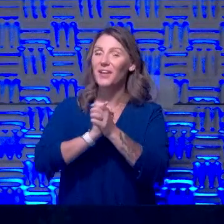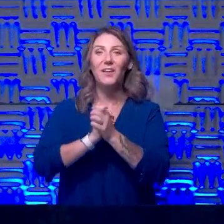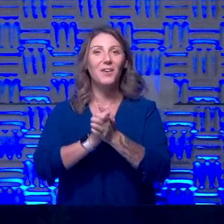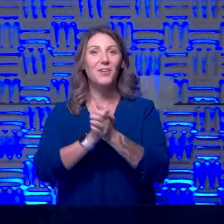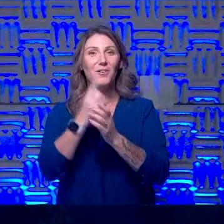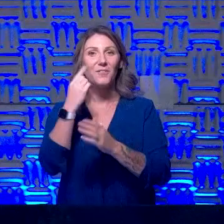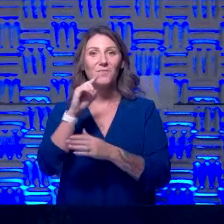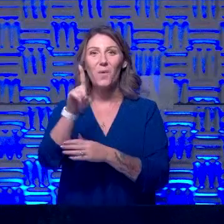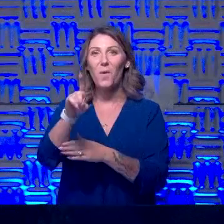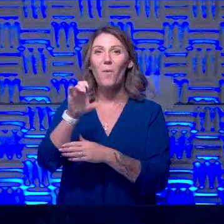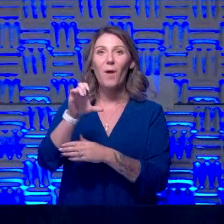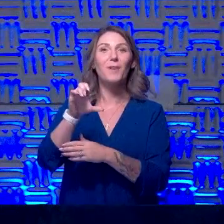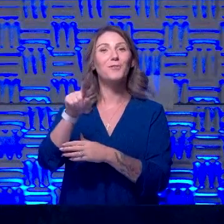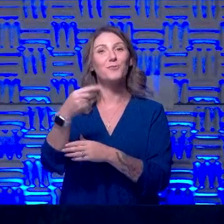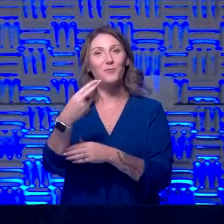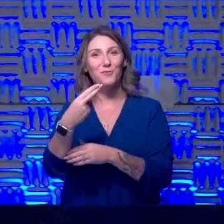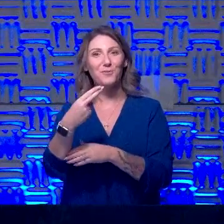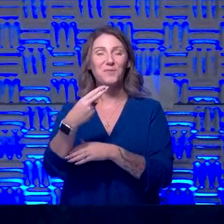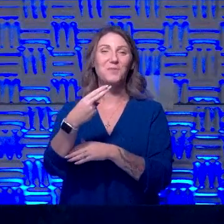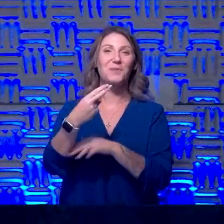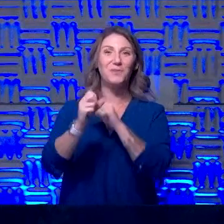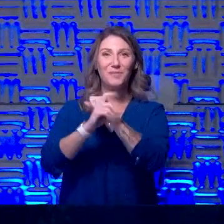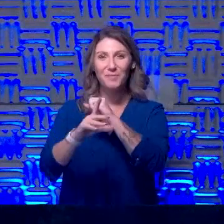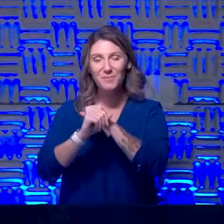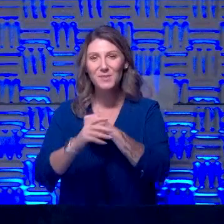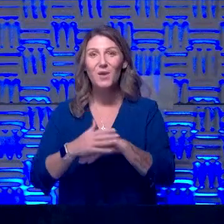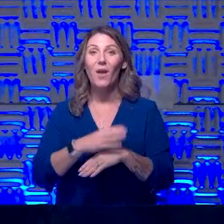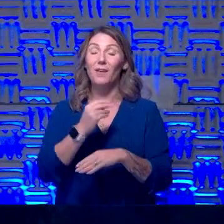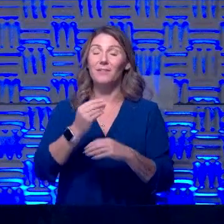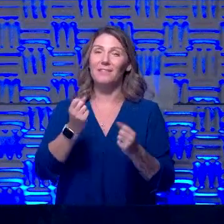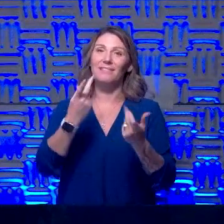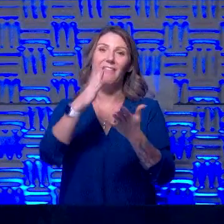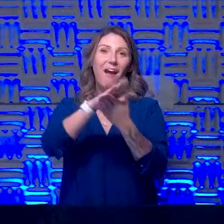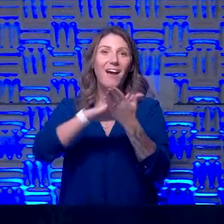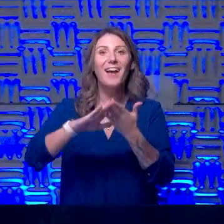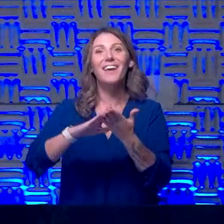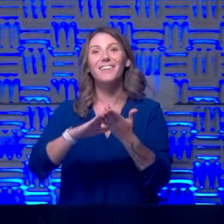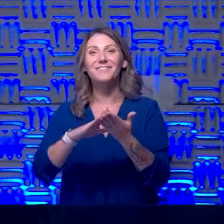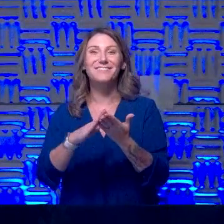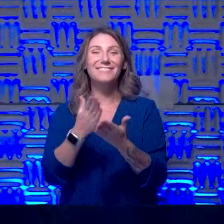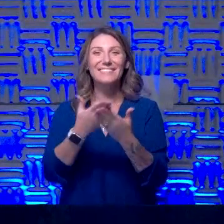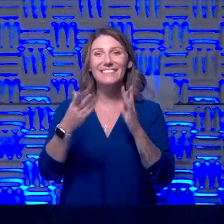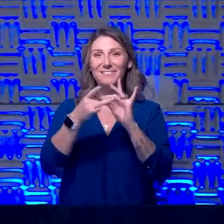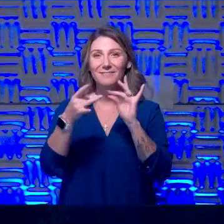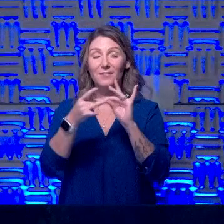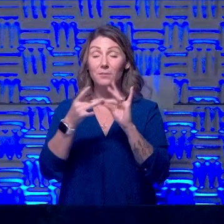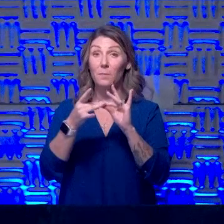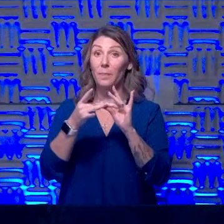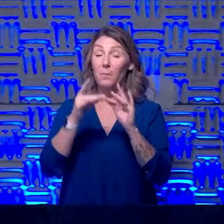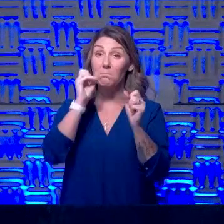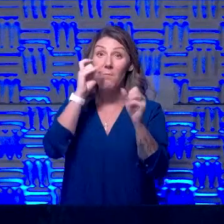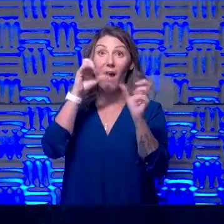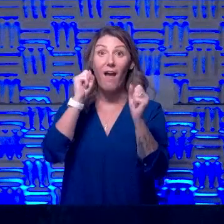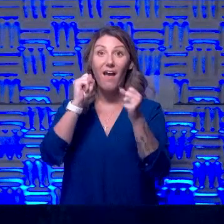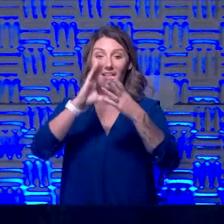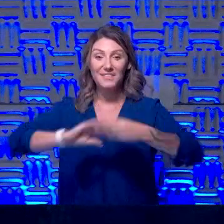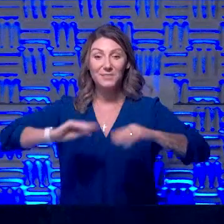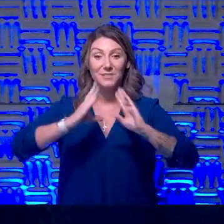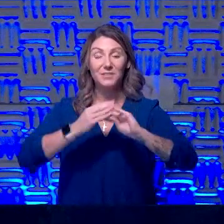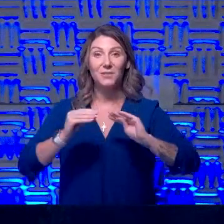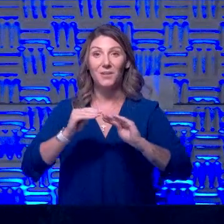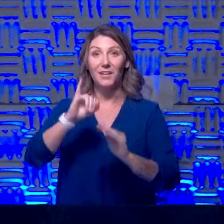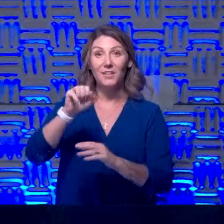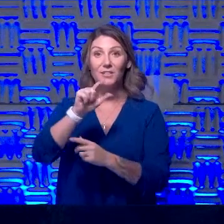100th episode, too, and a lot of compliments as well. Just to say, the remarkable story is, Dana, that